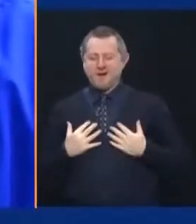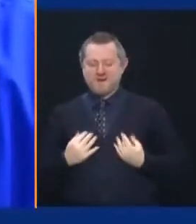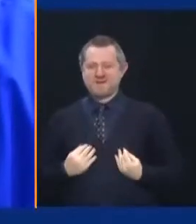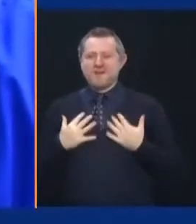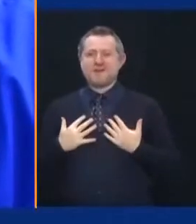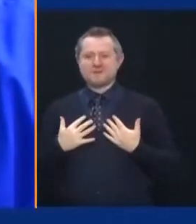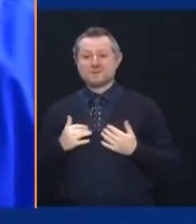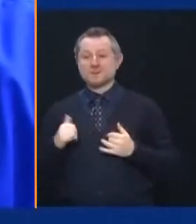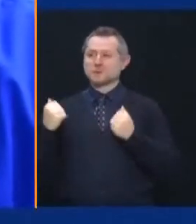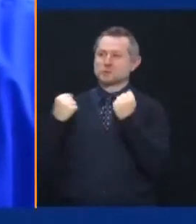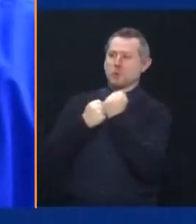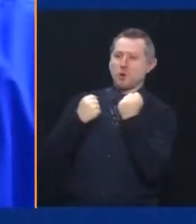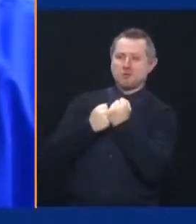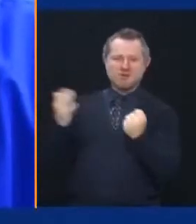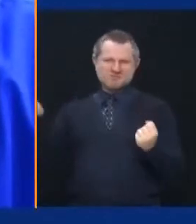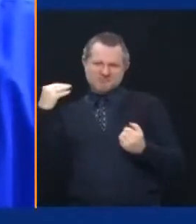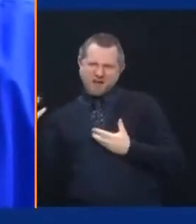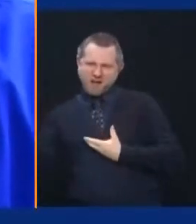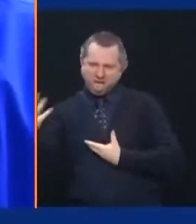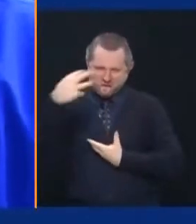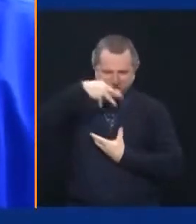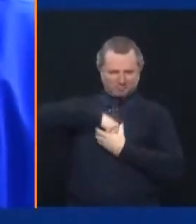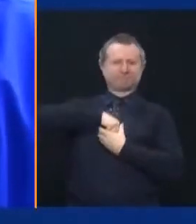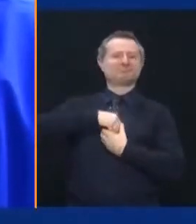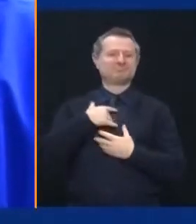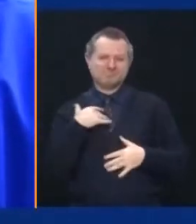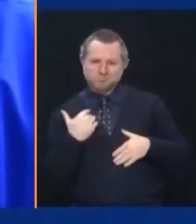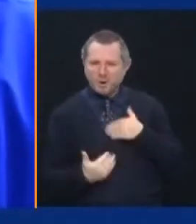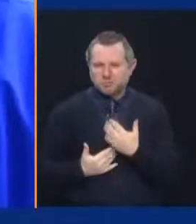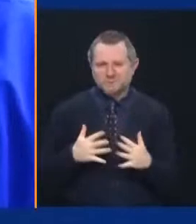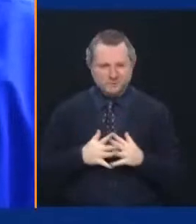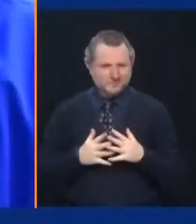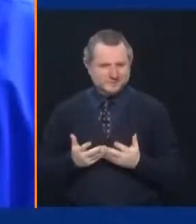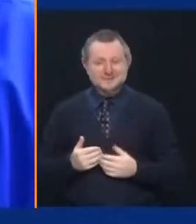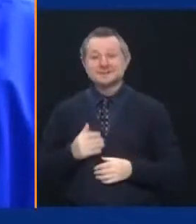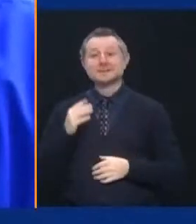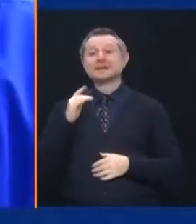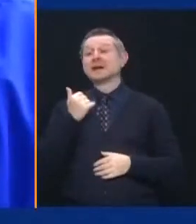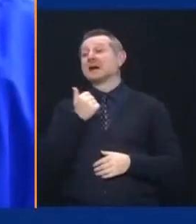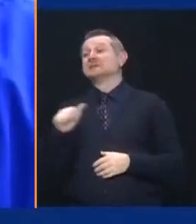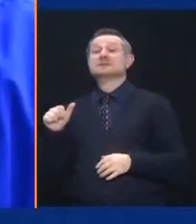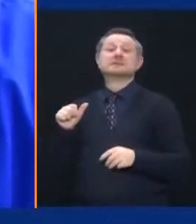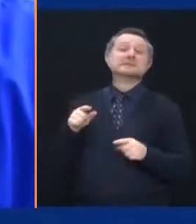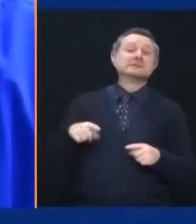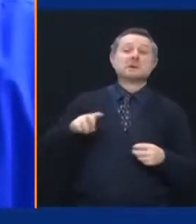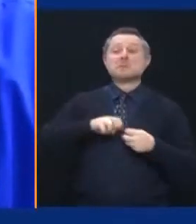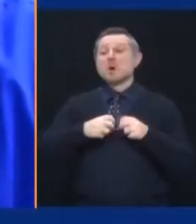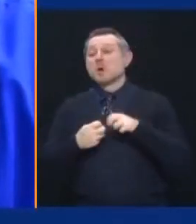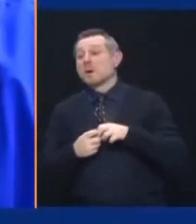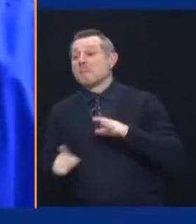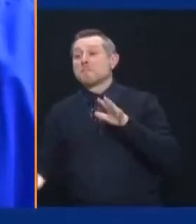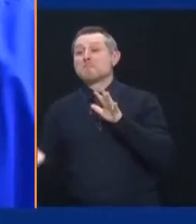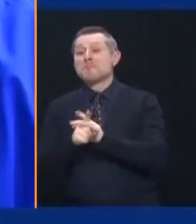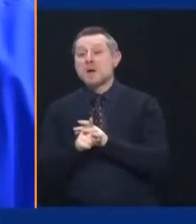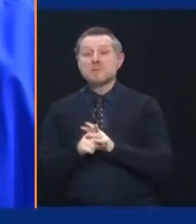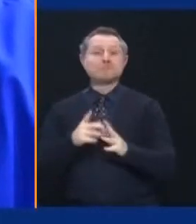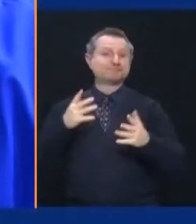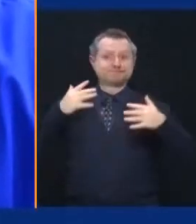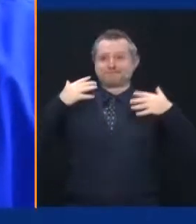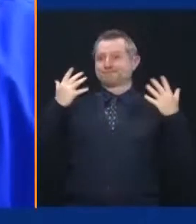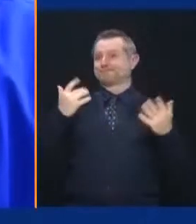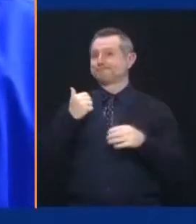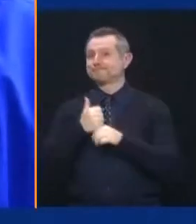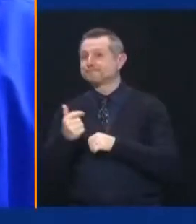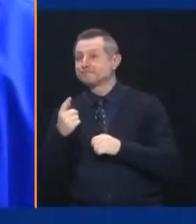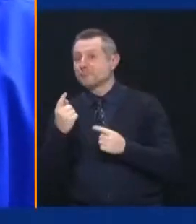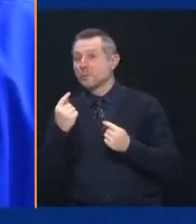support at this game. And any issues that arise as a result of what we're trying